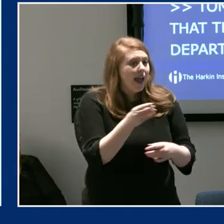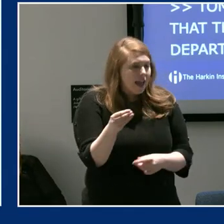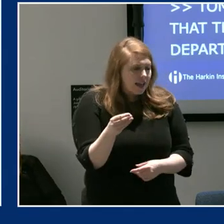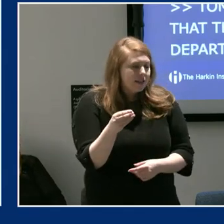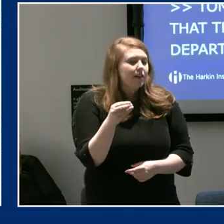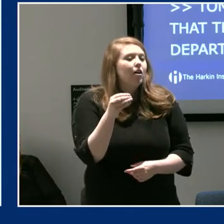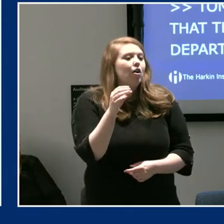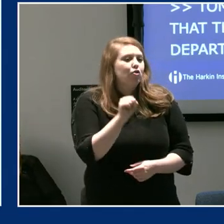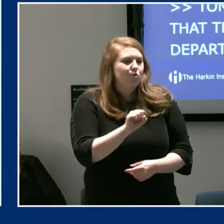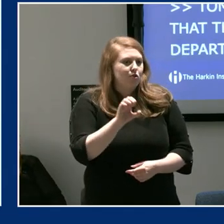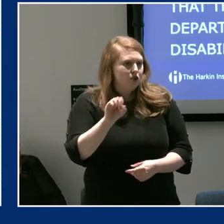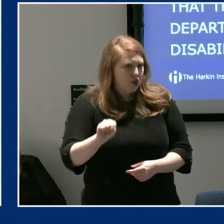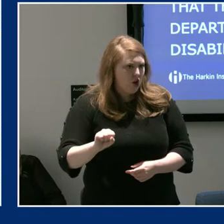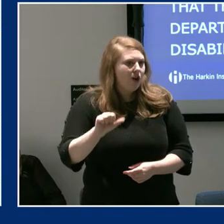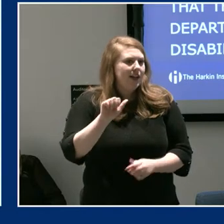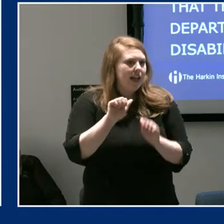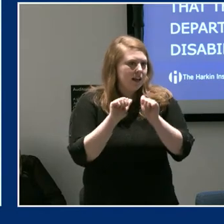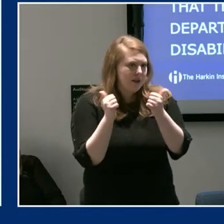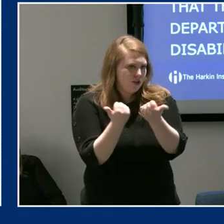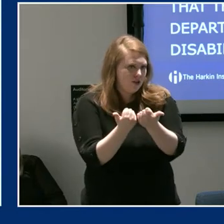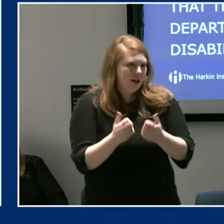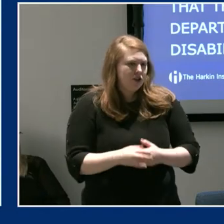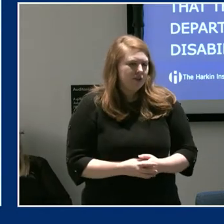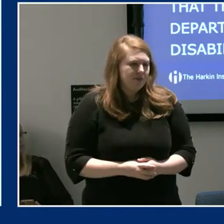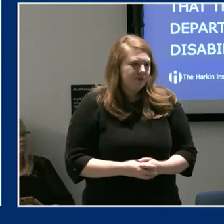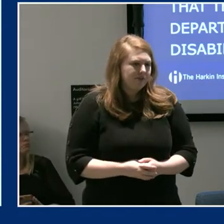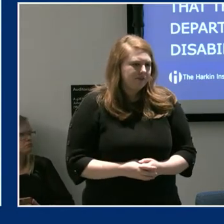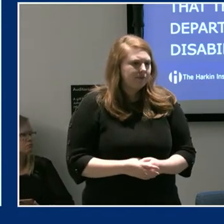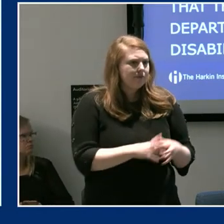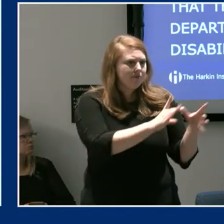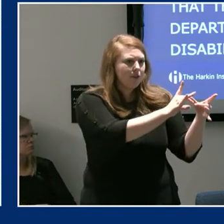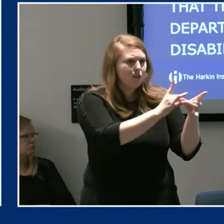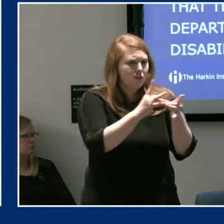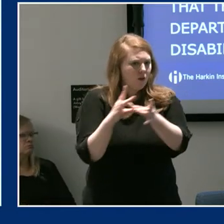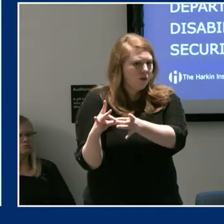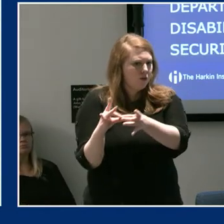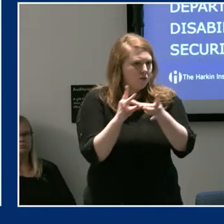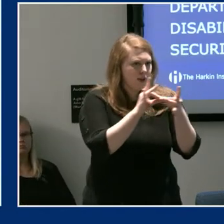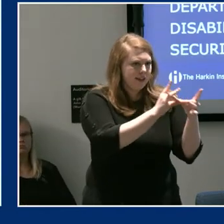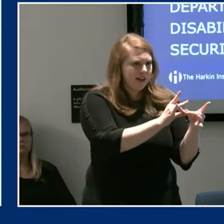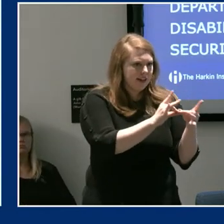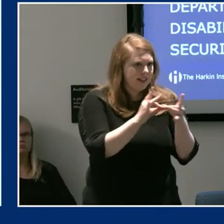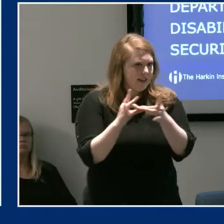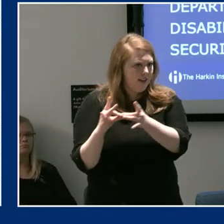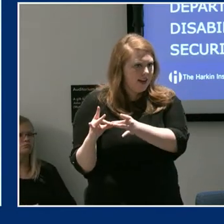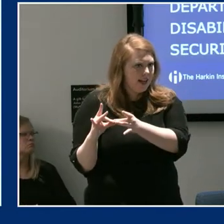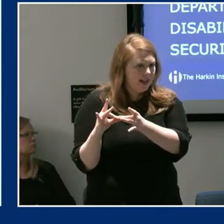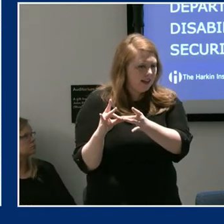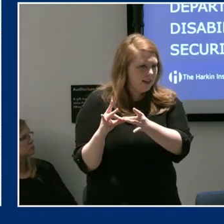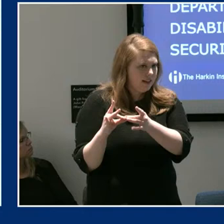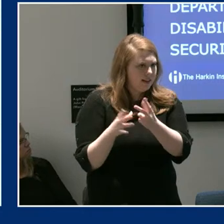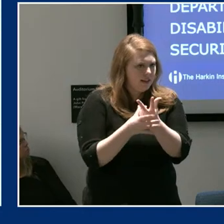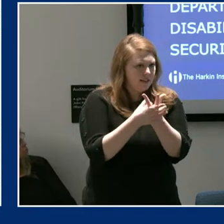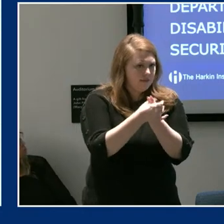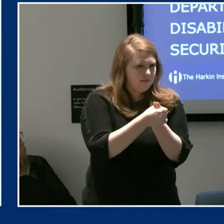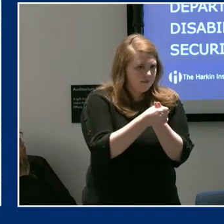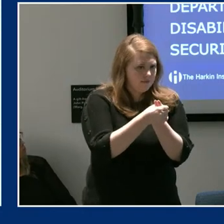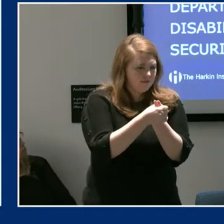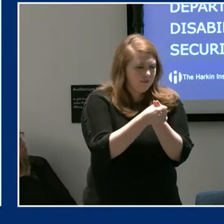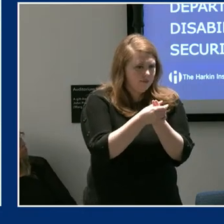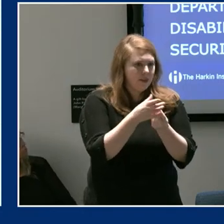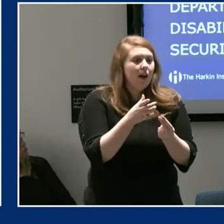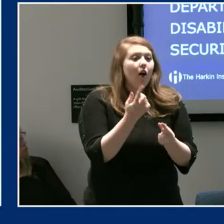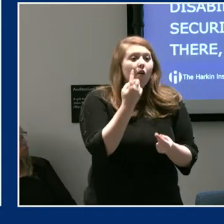Security Administration. A great connectivity there, both in terms of